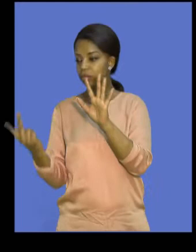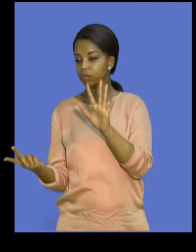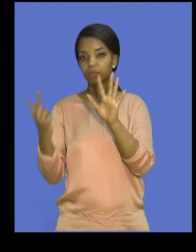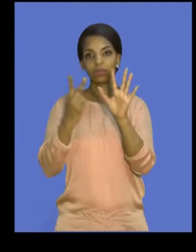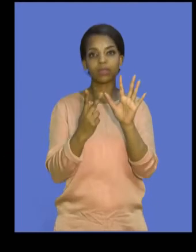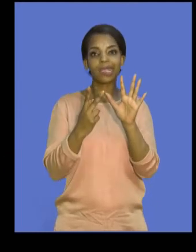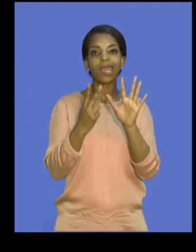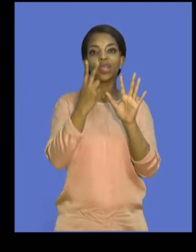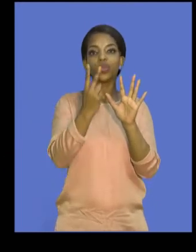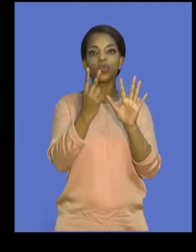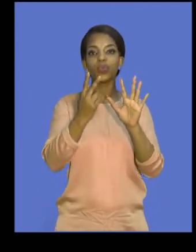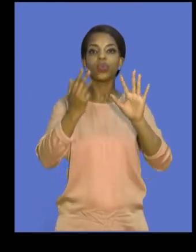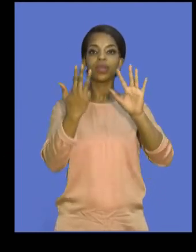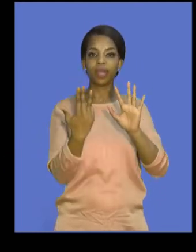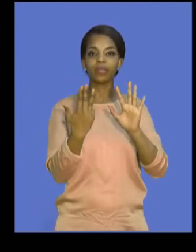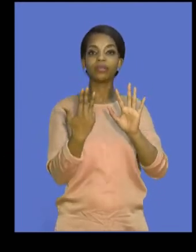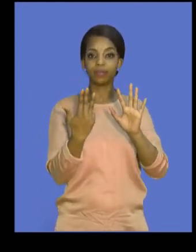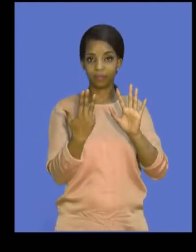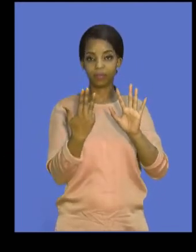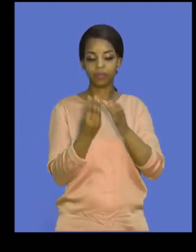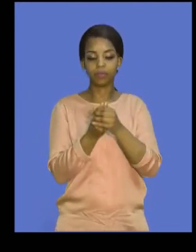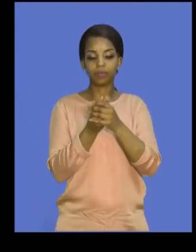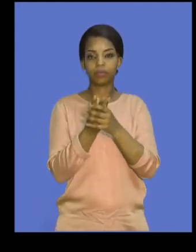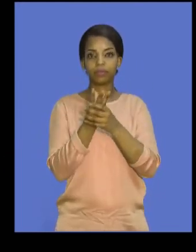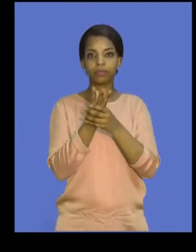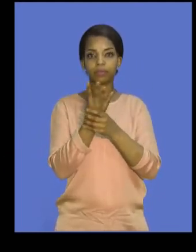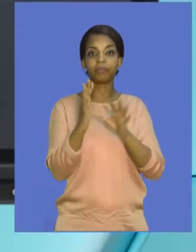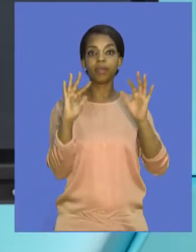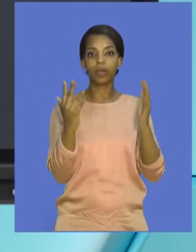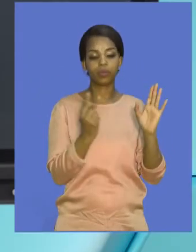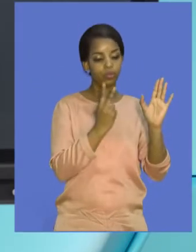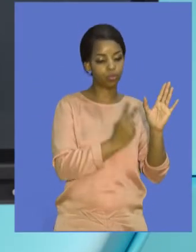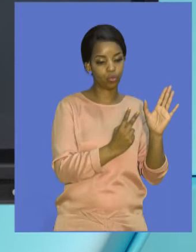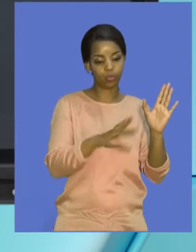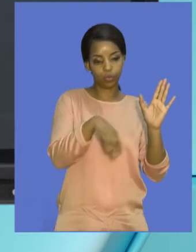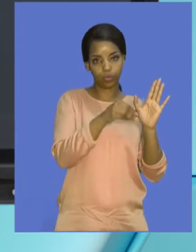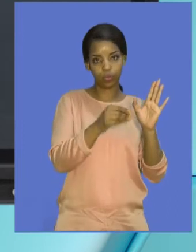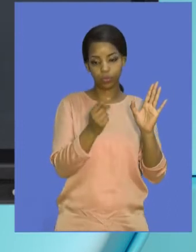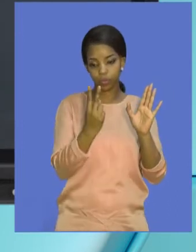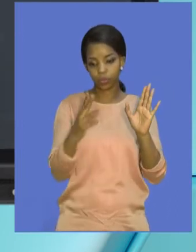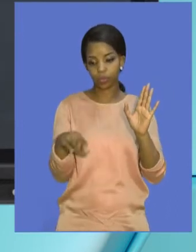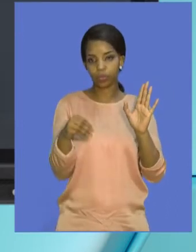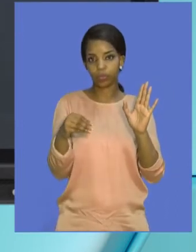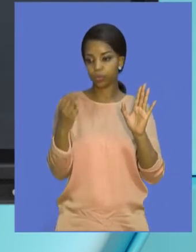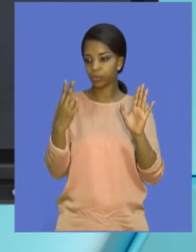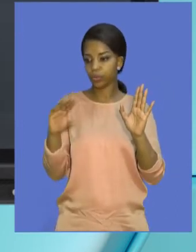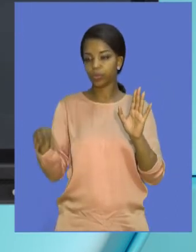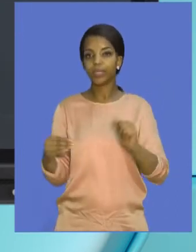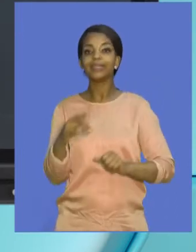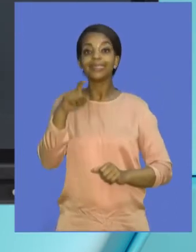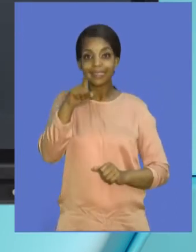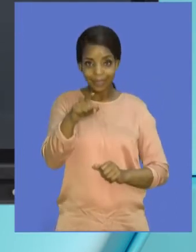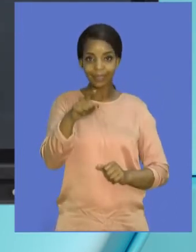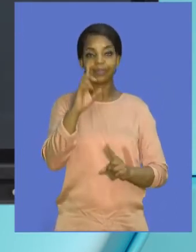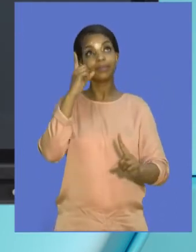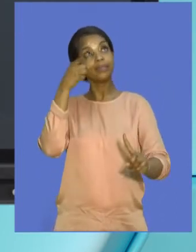added another 2, which means it grew by 2 as well. So that's the concept of growth that we are trying to emphasize here.